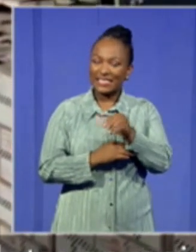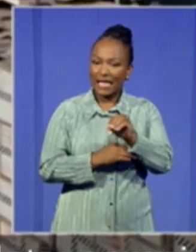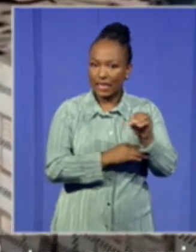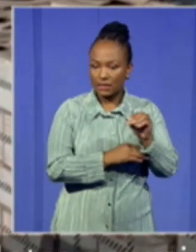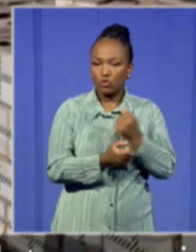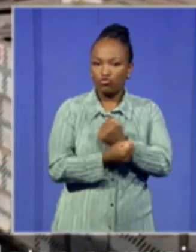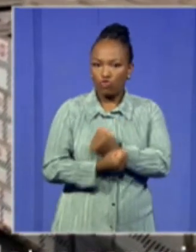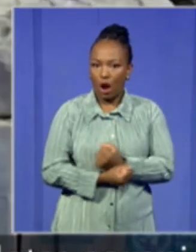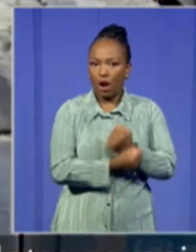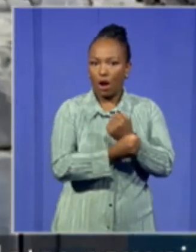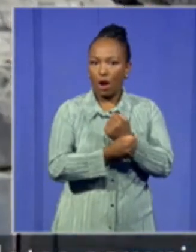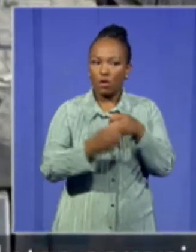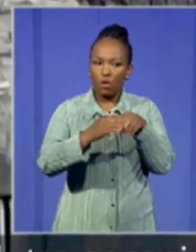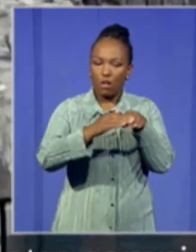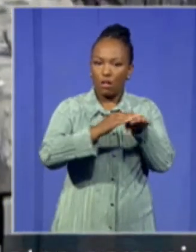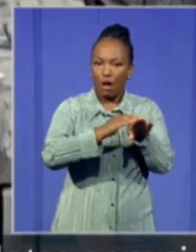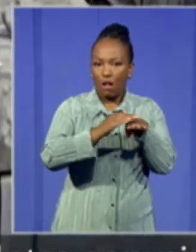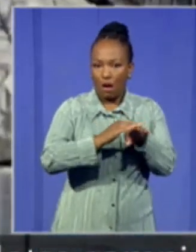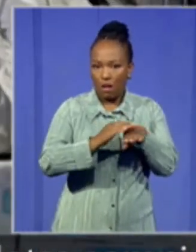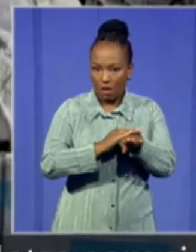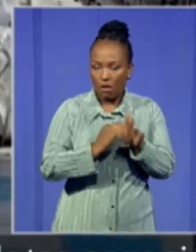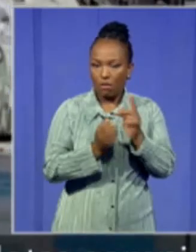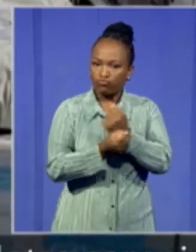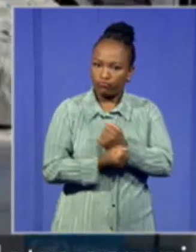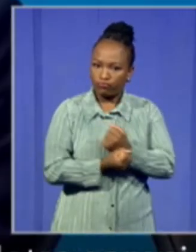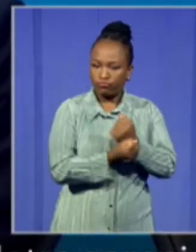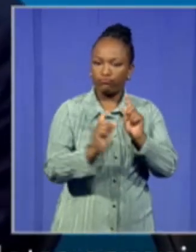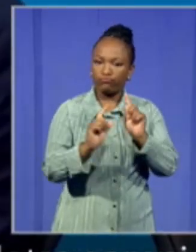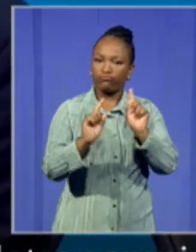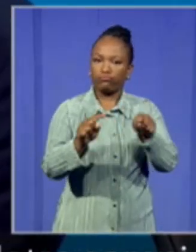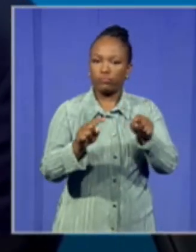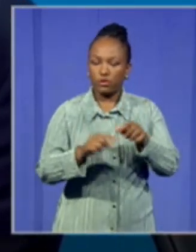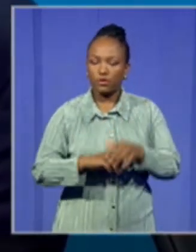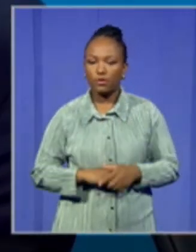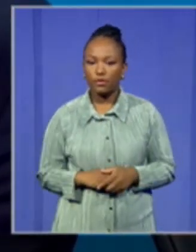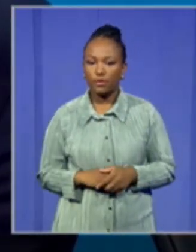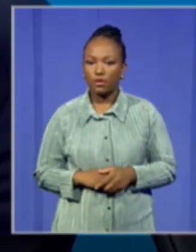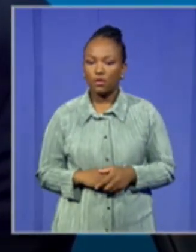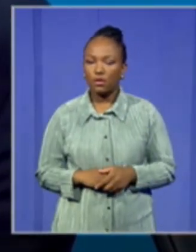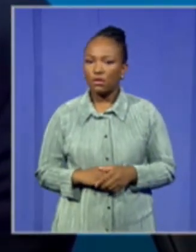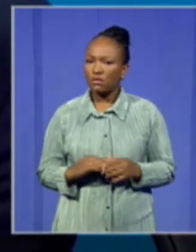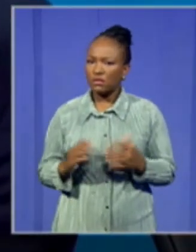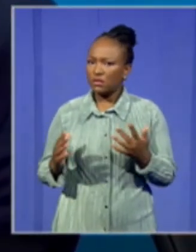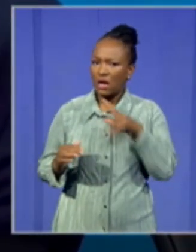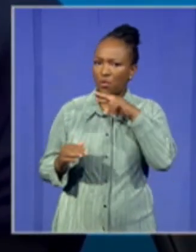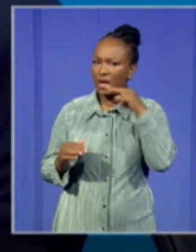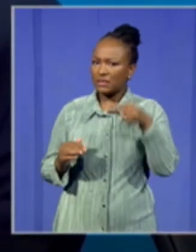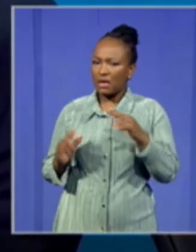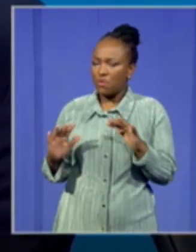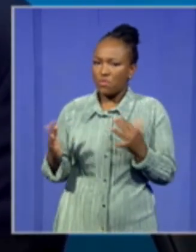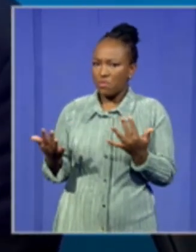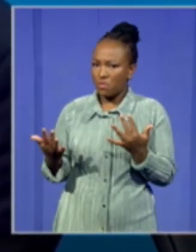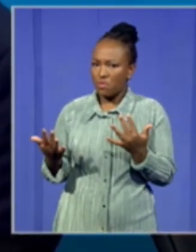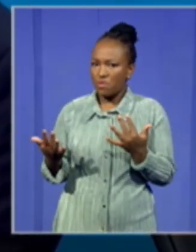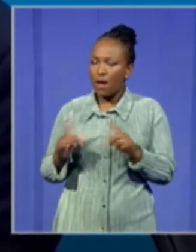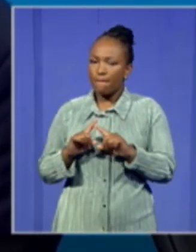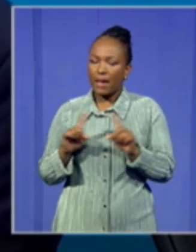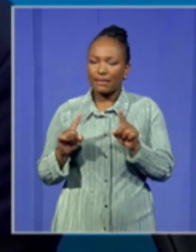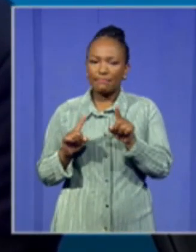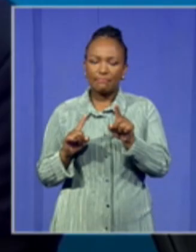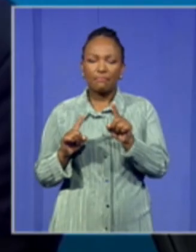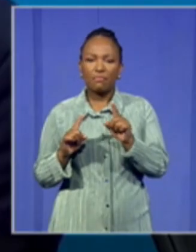50 tse di rweleng leokwane. How realistic? It's doable, but it's unrealistic to